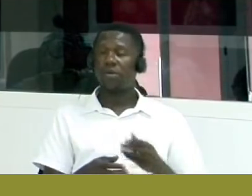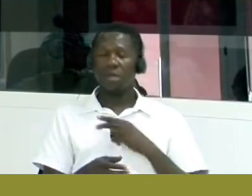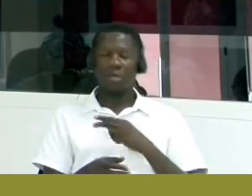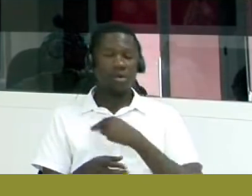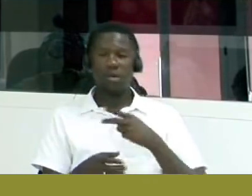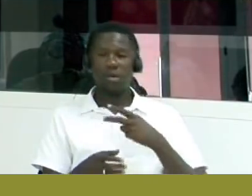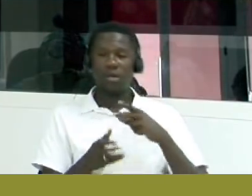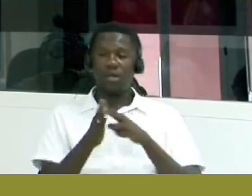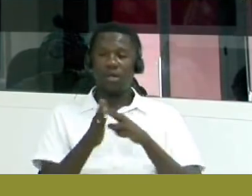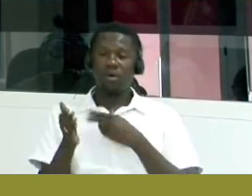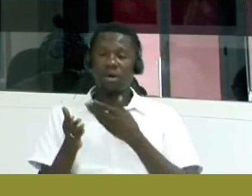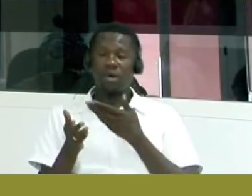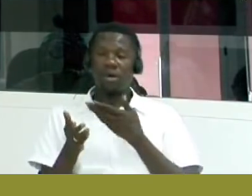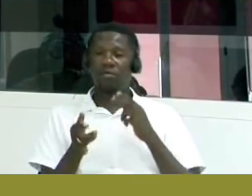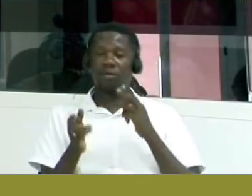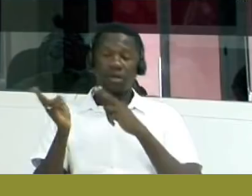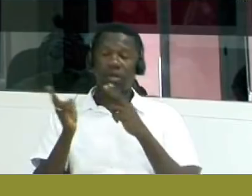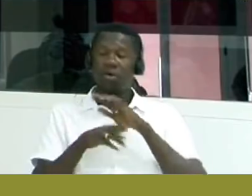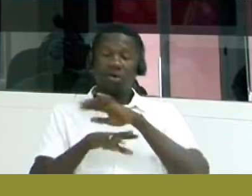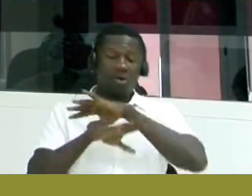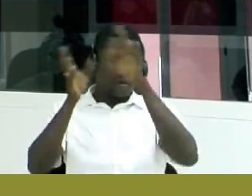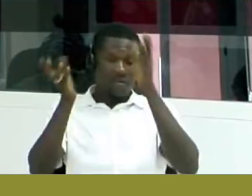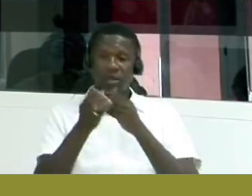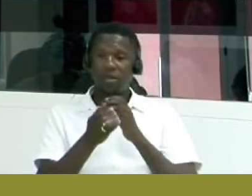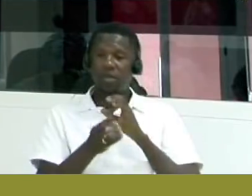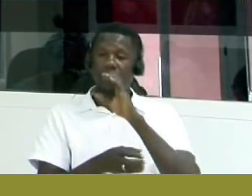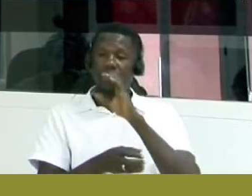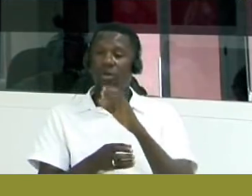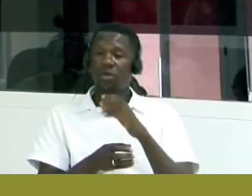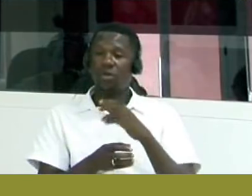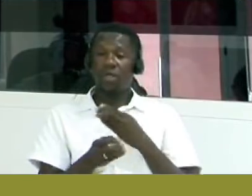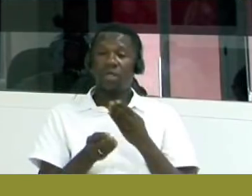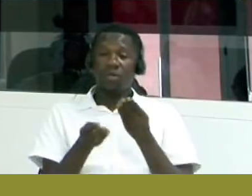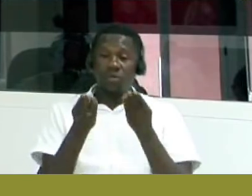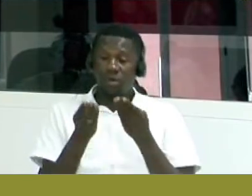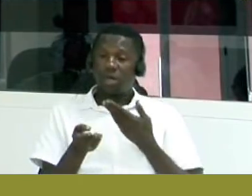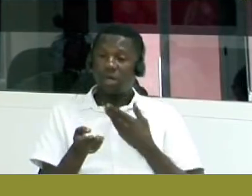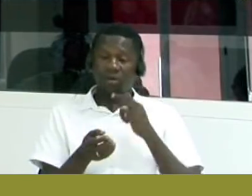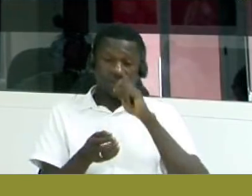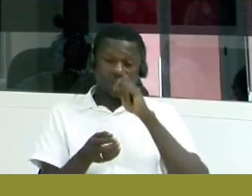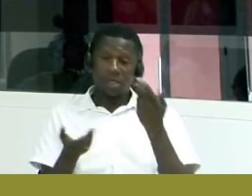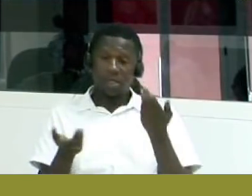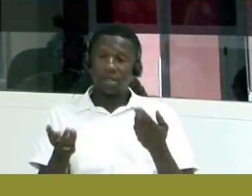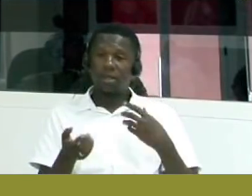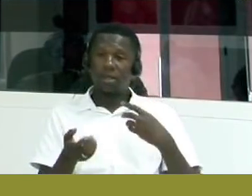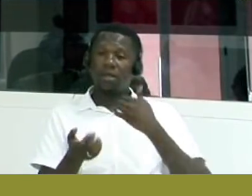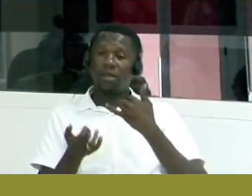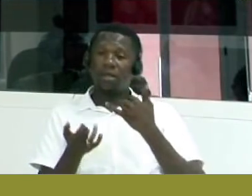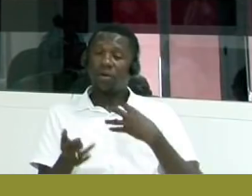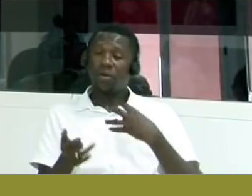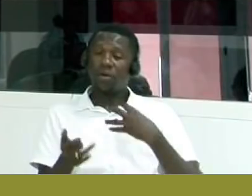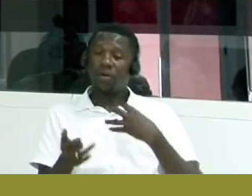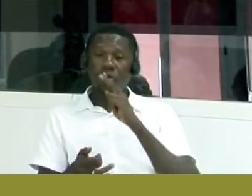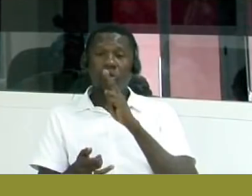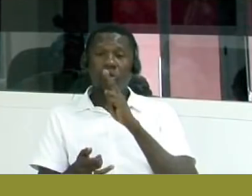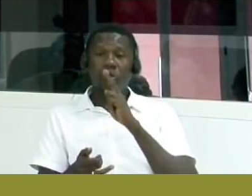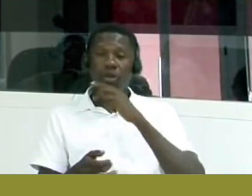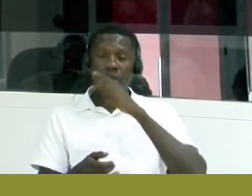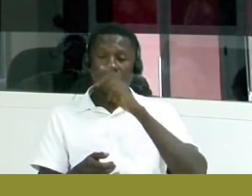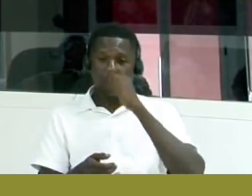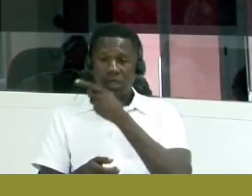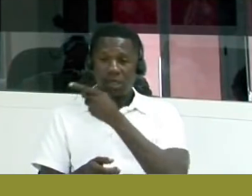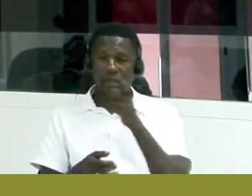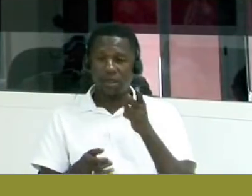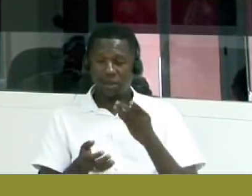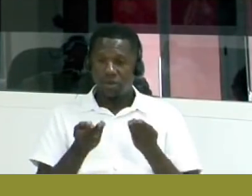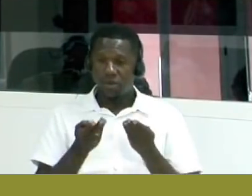that students had been killed. Now, I want you to know, who killed them? I want you to know. In fact, talking like,